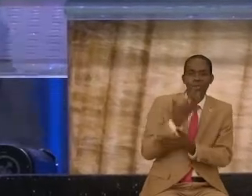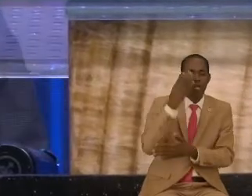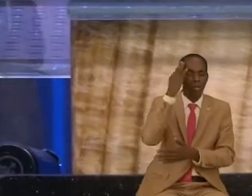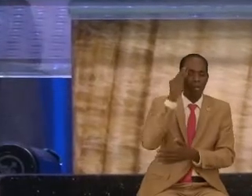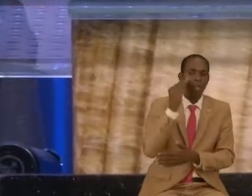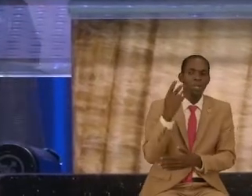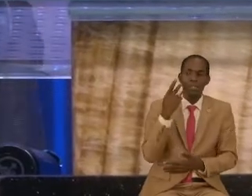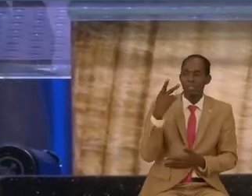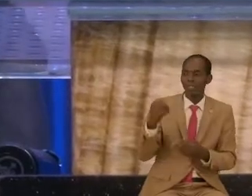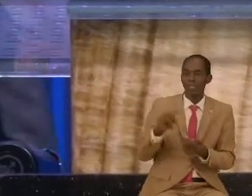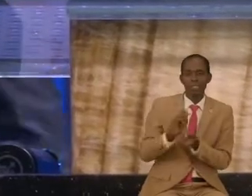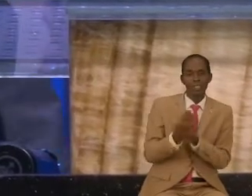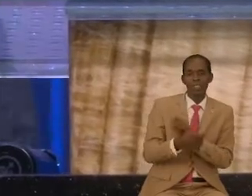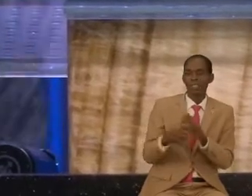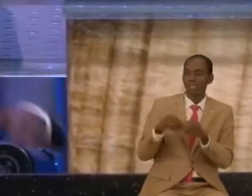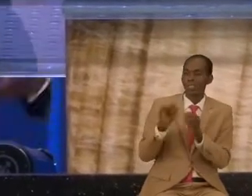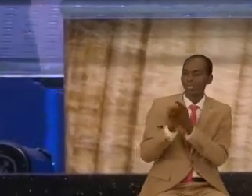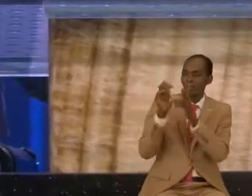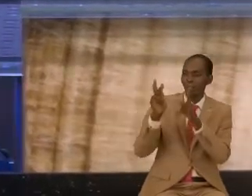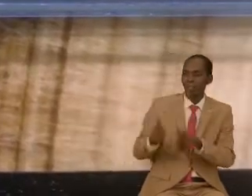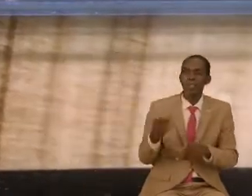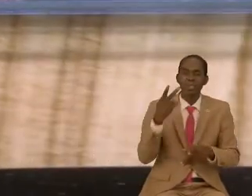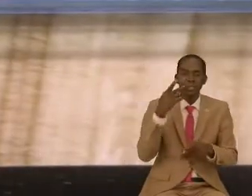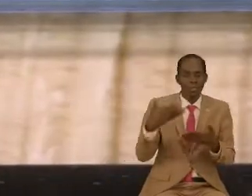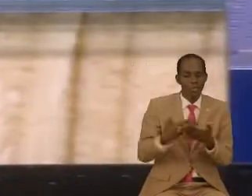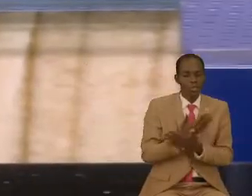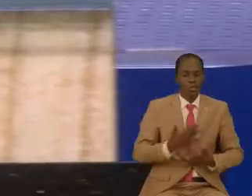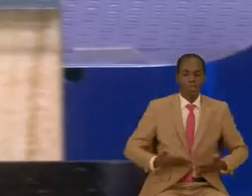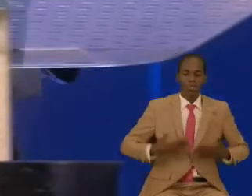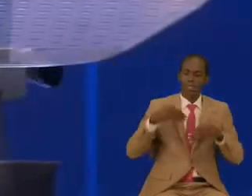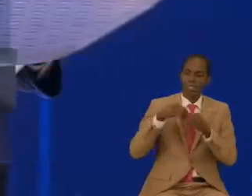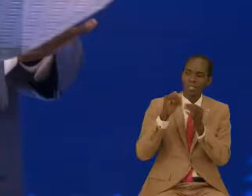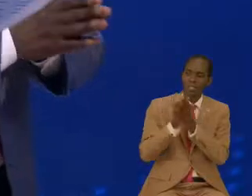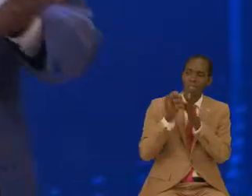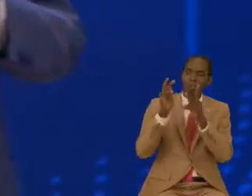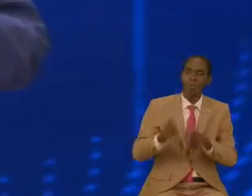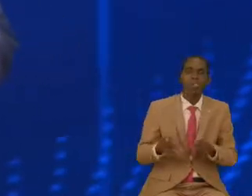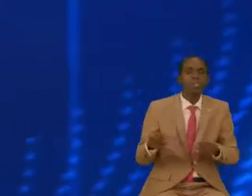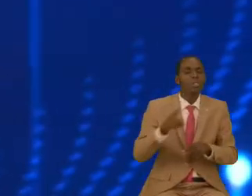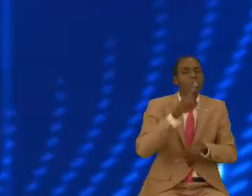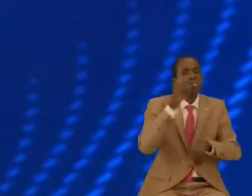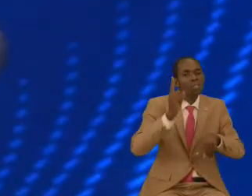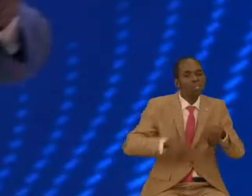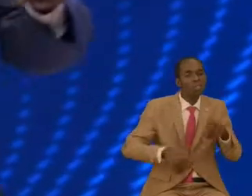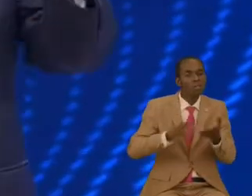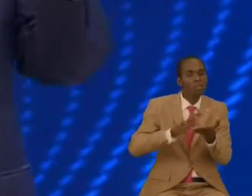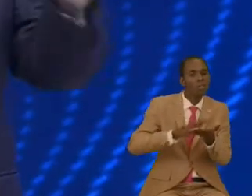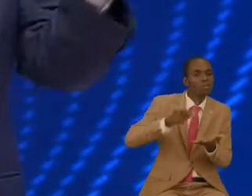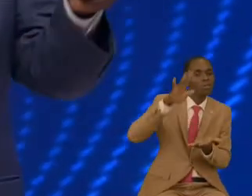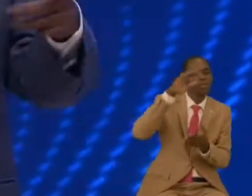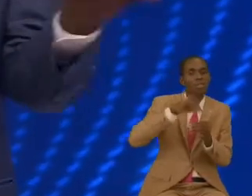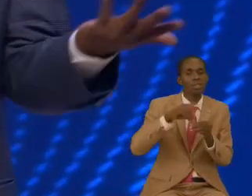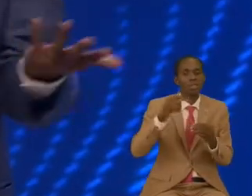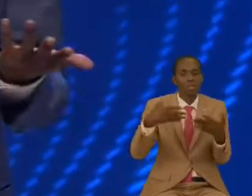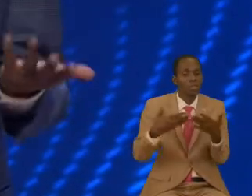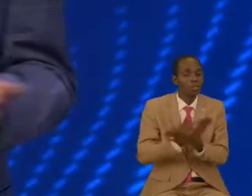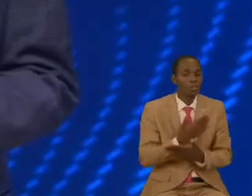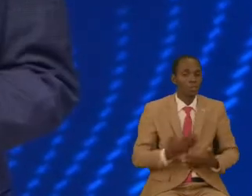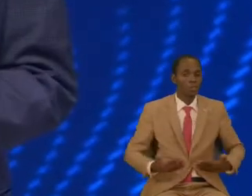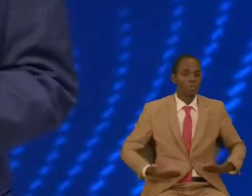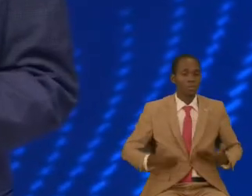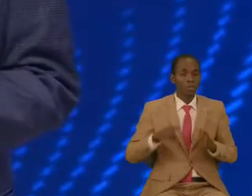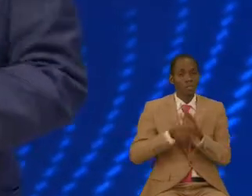at the transformation, and look at the newness of life. They cannot glory in the newness of life,